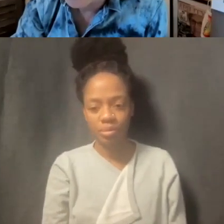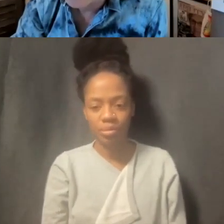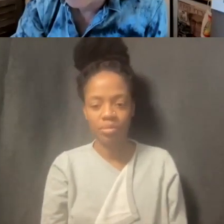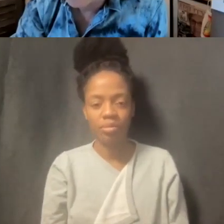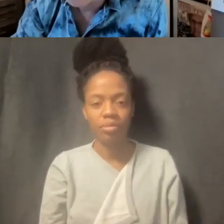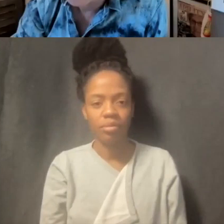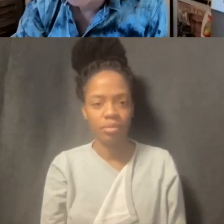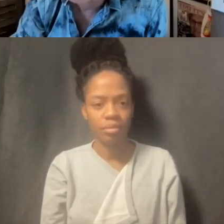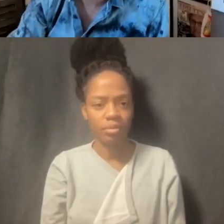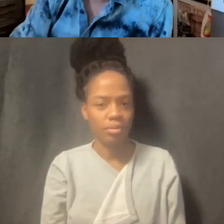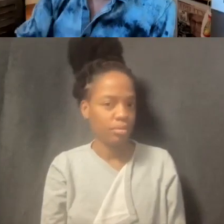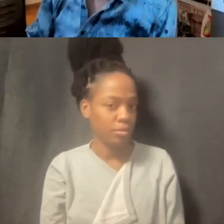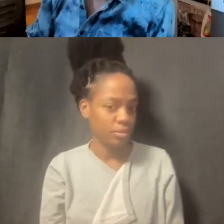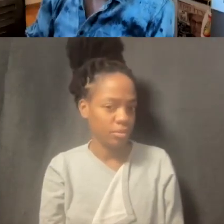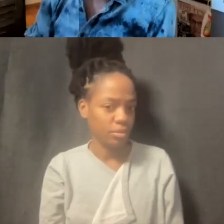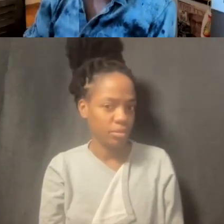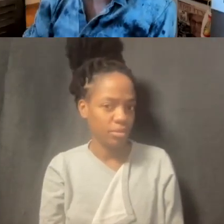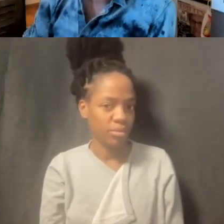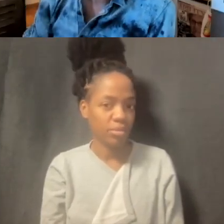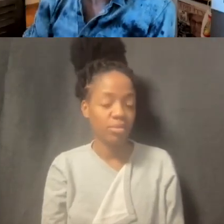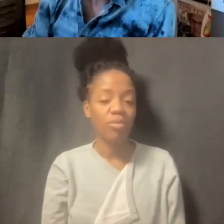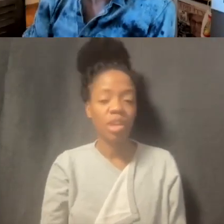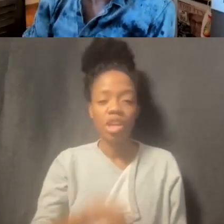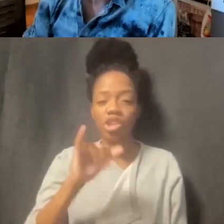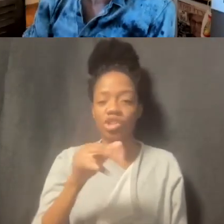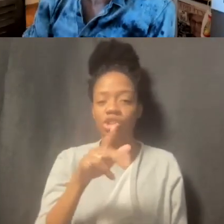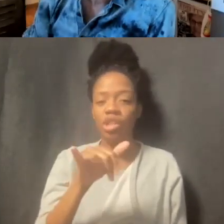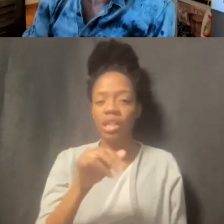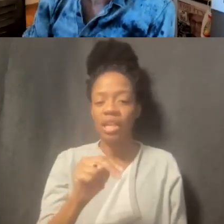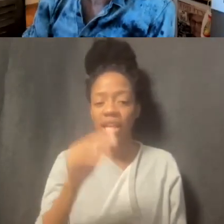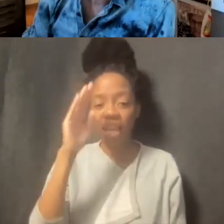Hey, Stan. Hello.